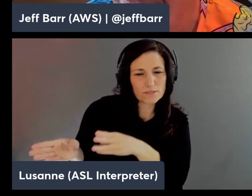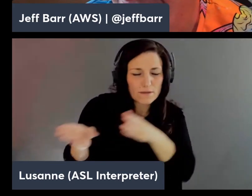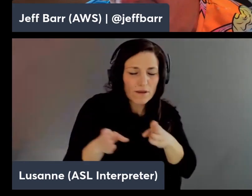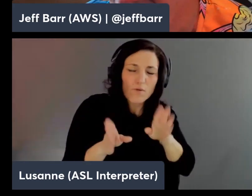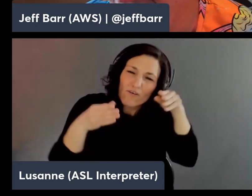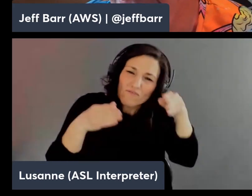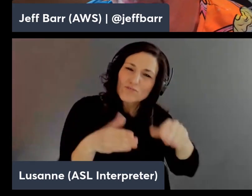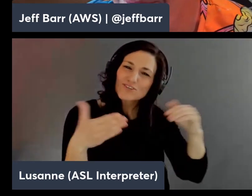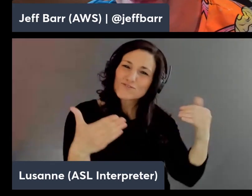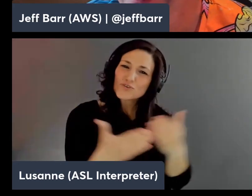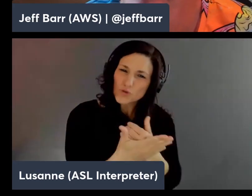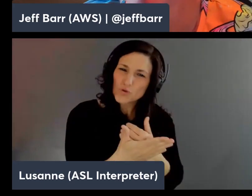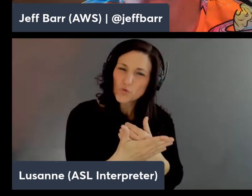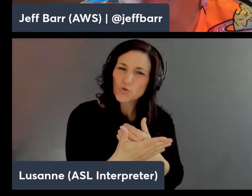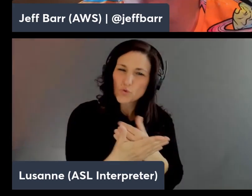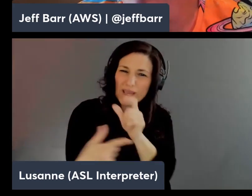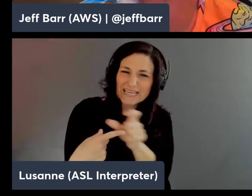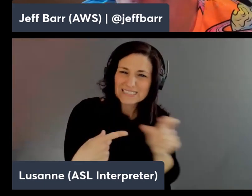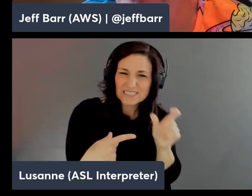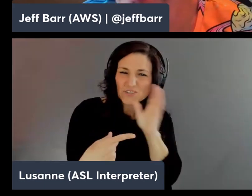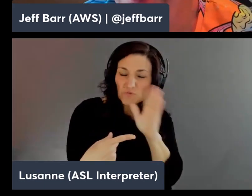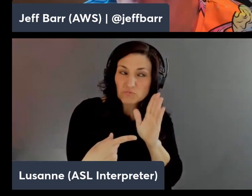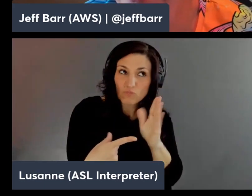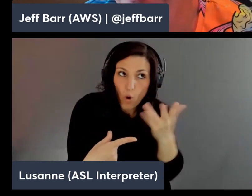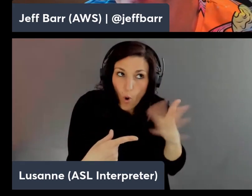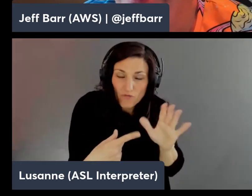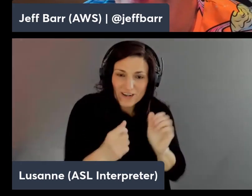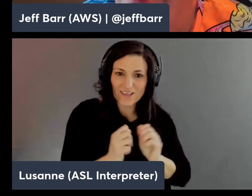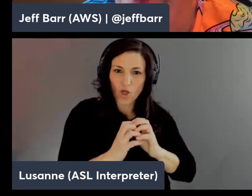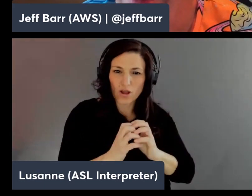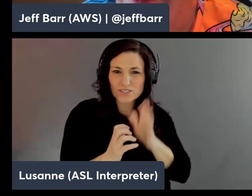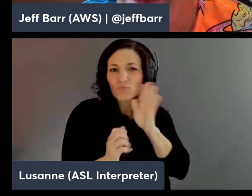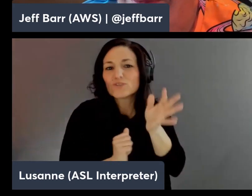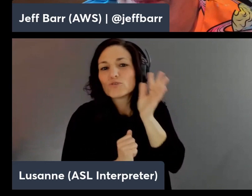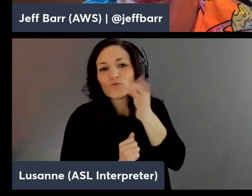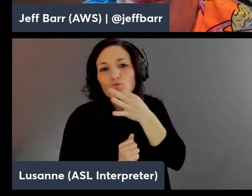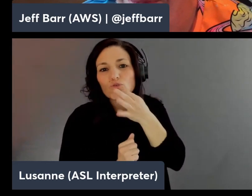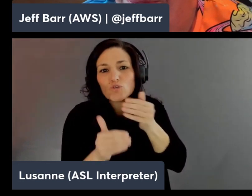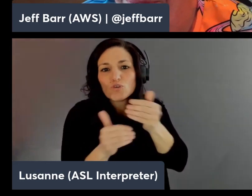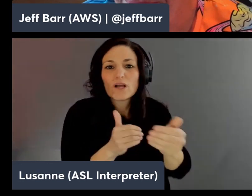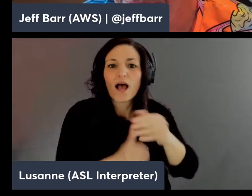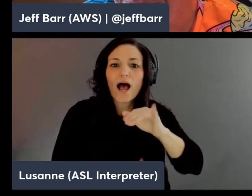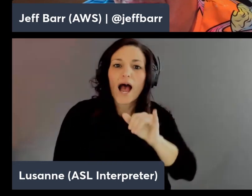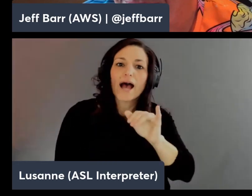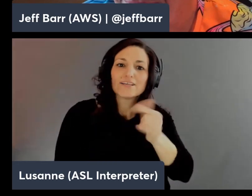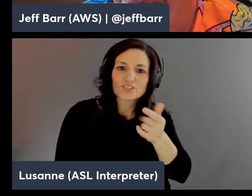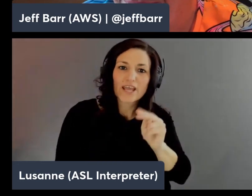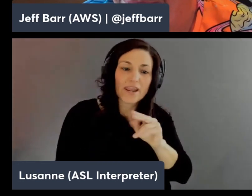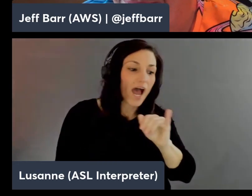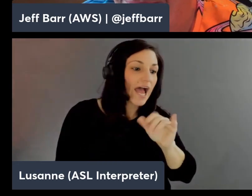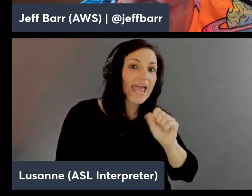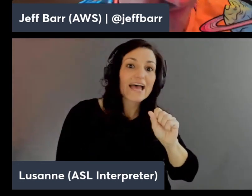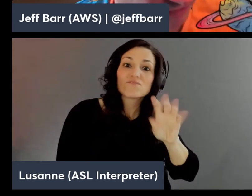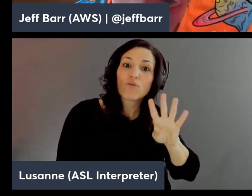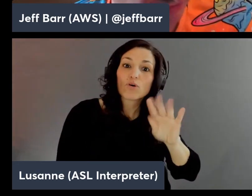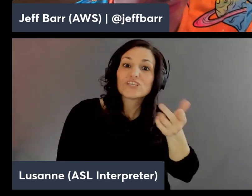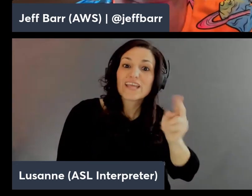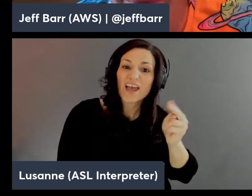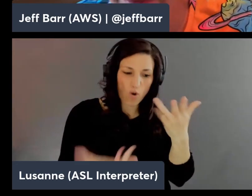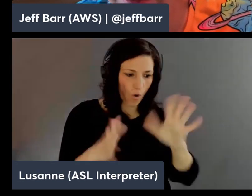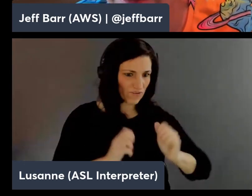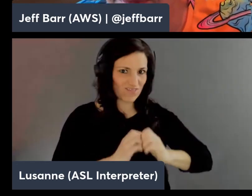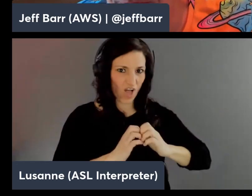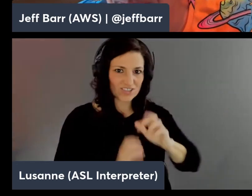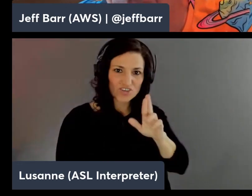new instances that we have recently launched and about to launch. So we have got IM4GN and IS4GN, again, launched at reInvent. They